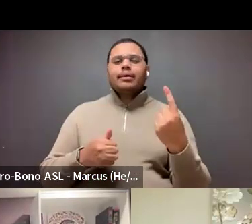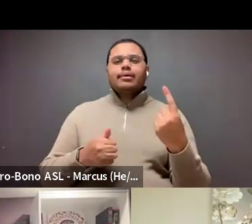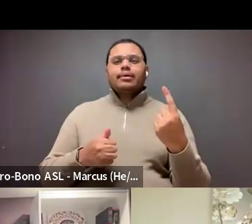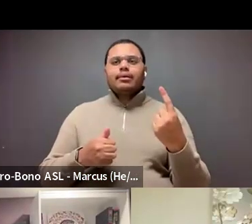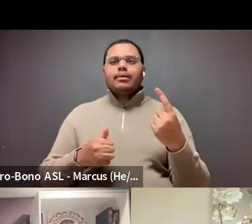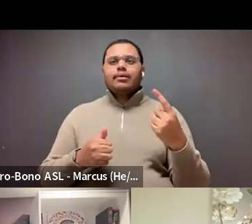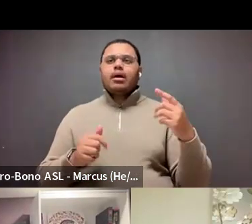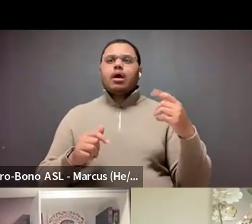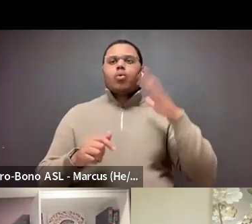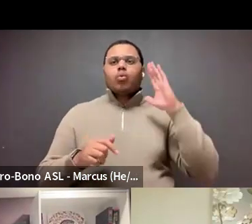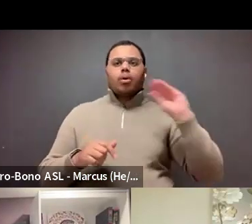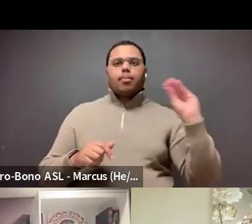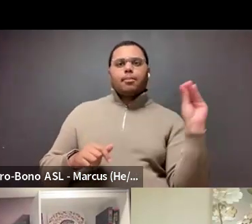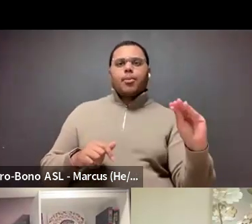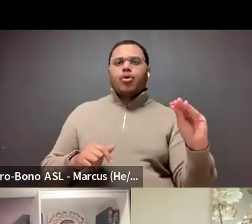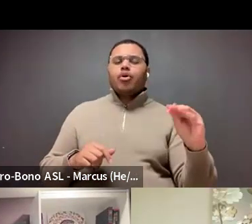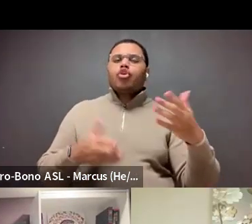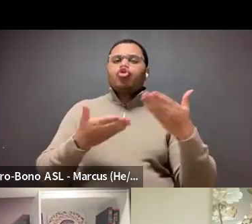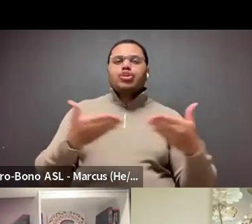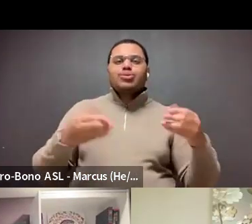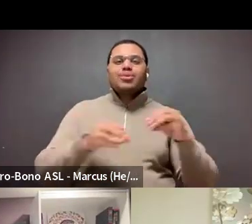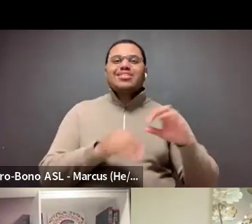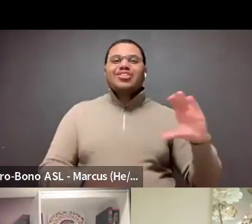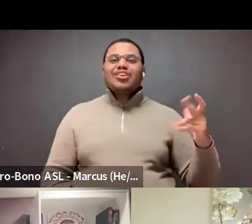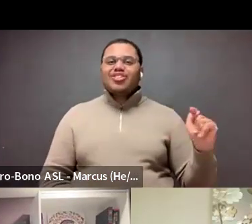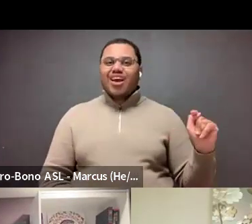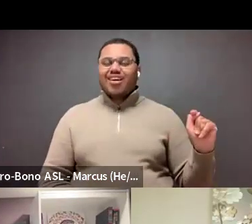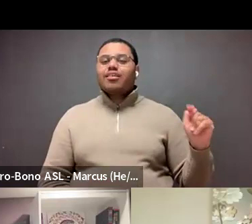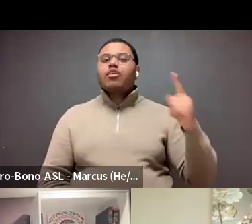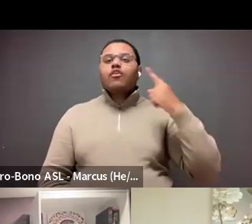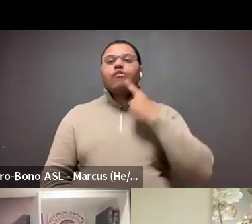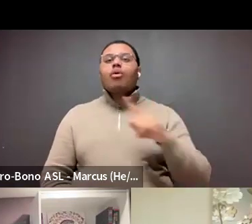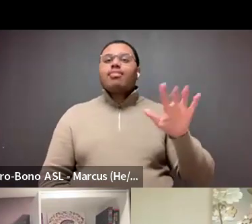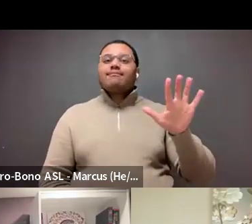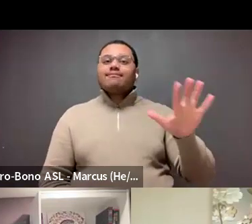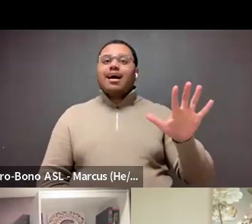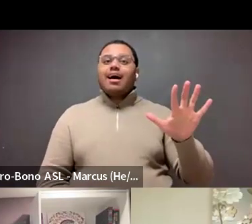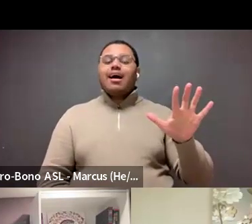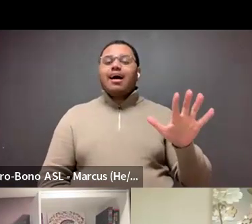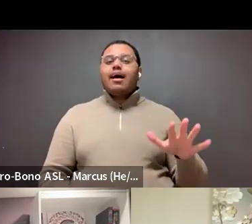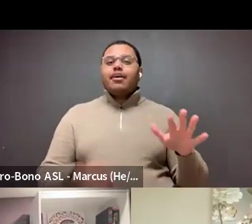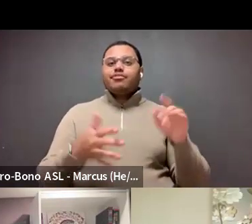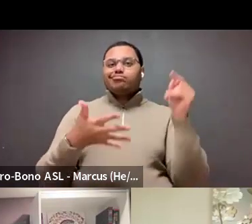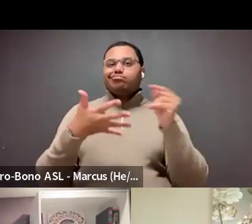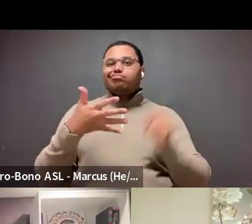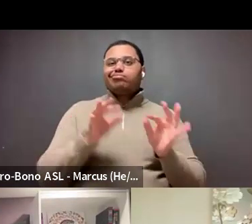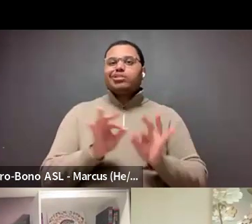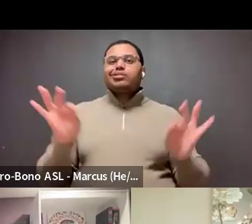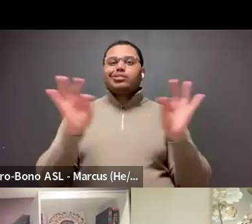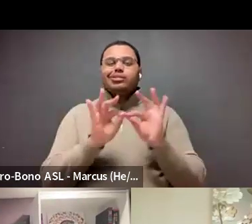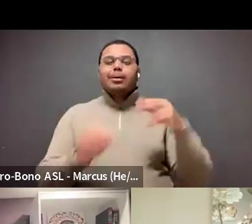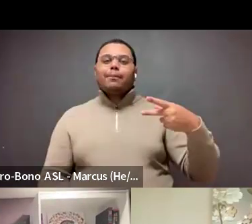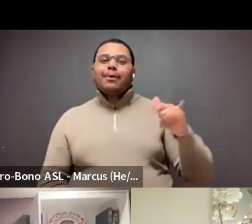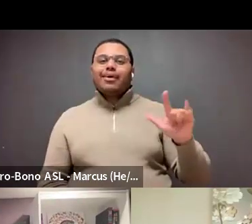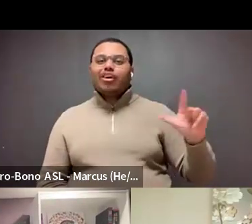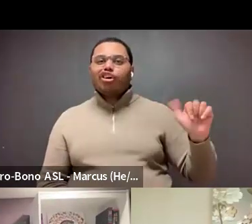I'm going to put a resource in the chat box. That's just for the five pillars. The book talks about the five pillars in depth, and